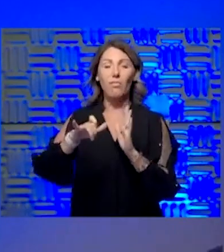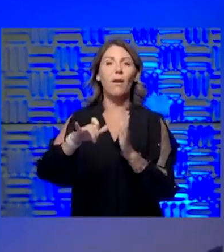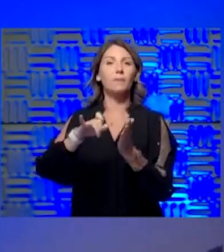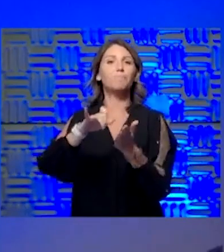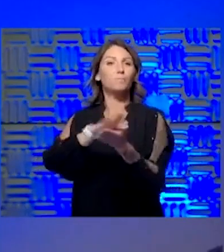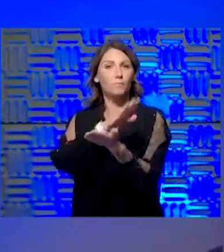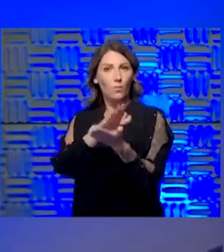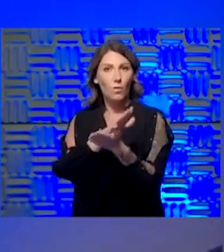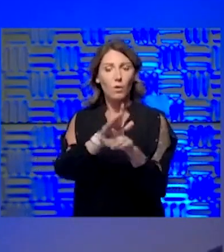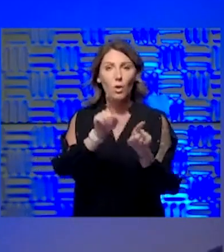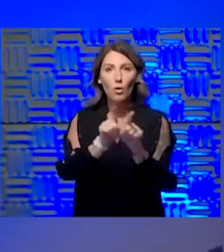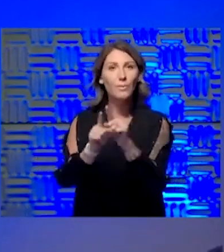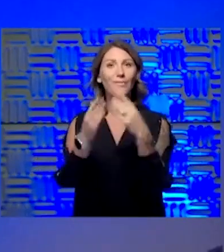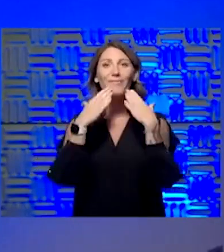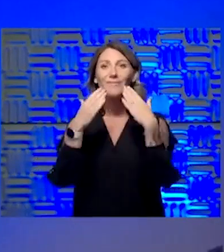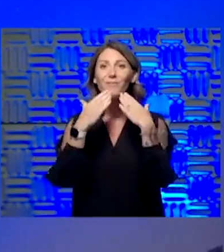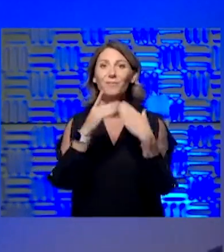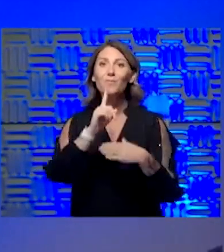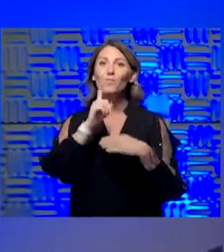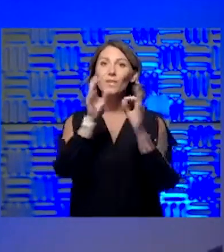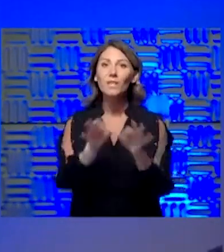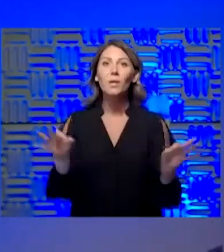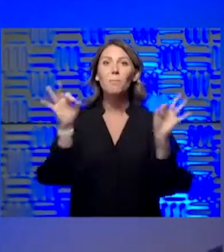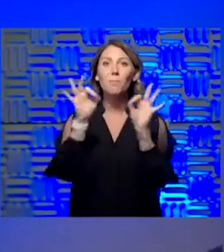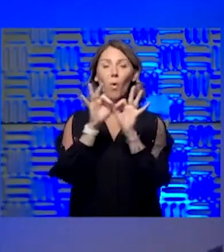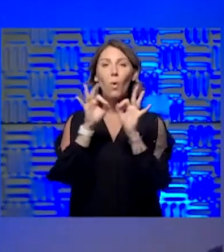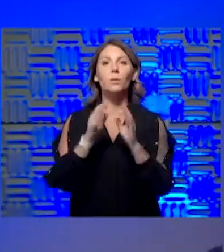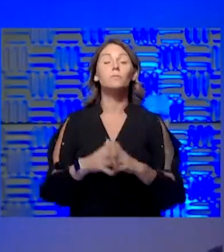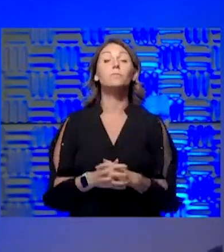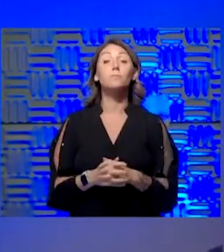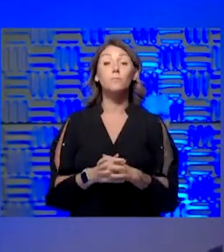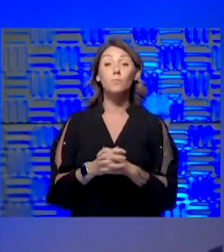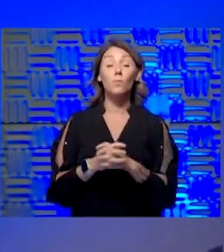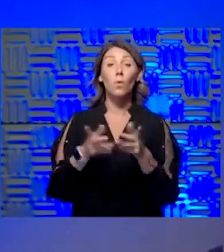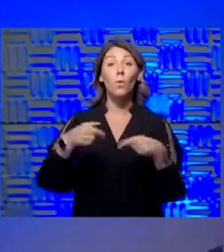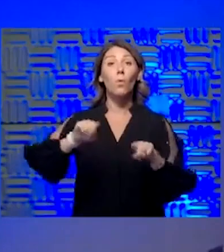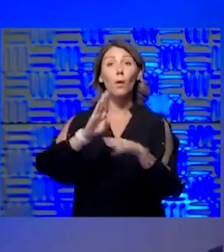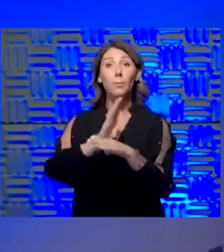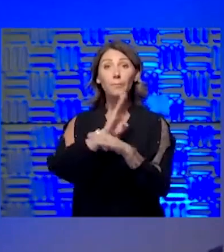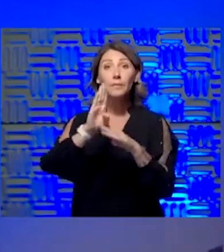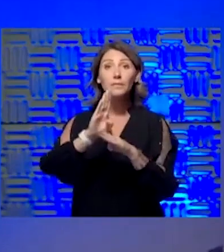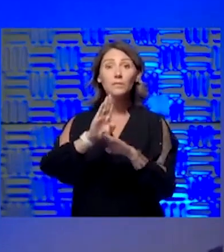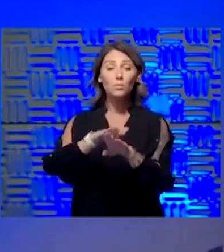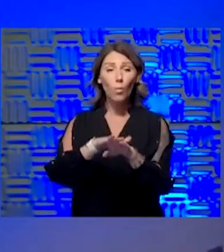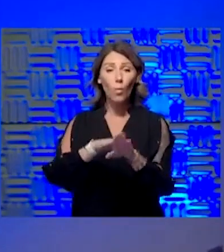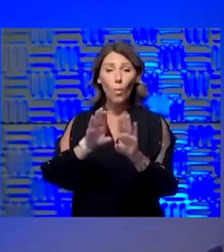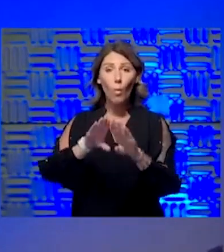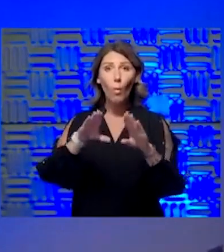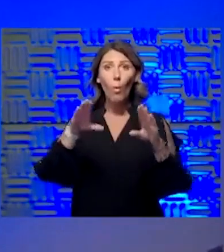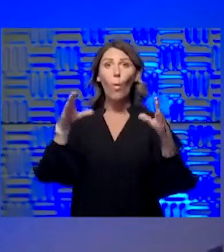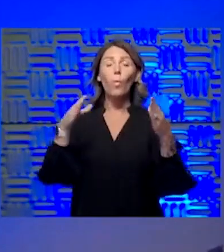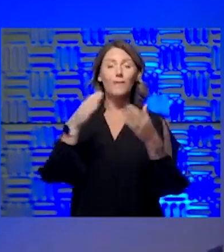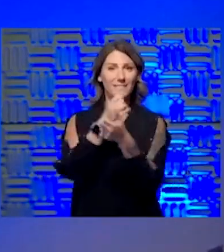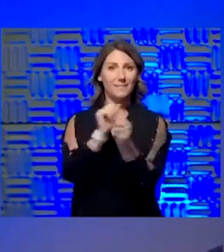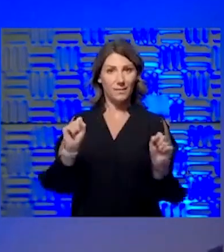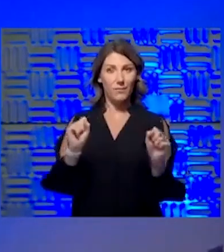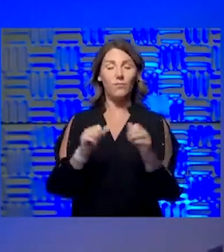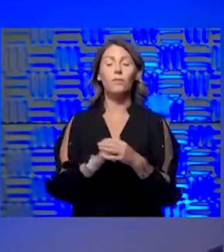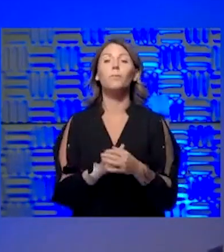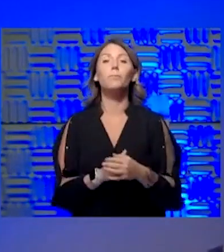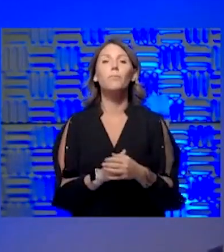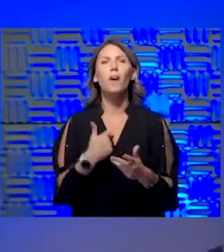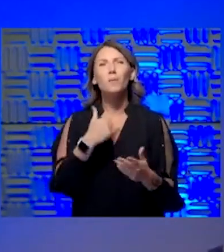you. I think that'll be really important. You know, as businesses start to gradually reopen in a safe and thoughtful way, I was thinking